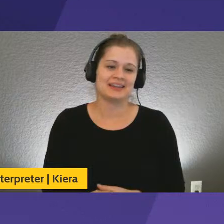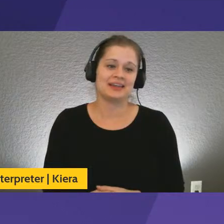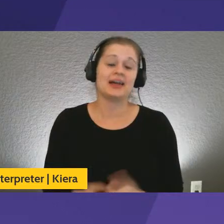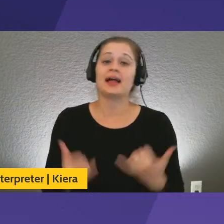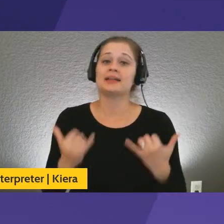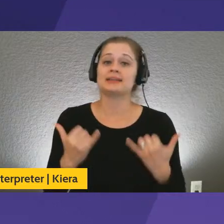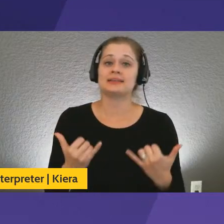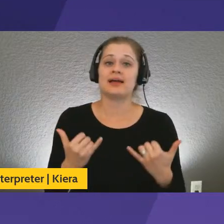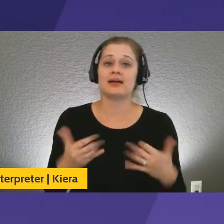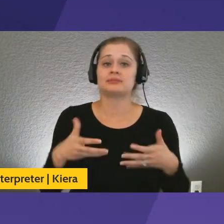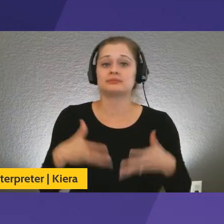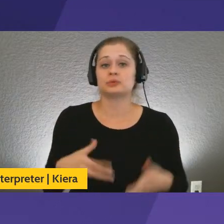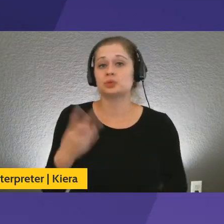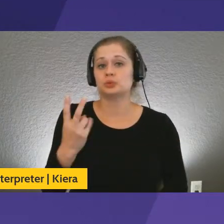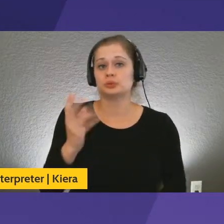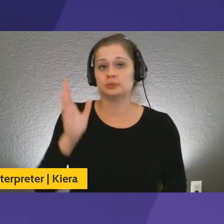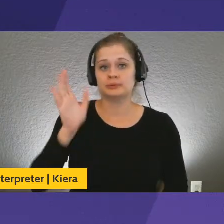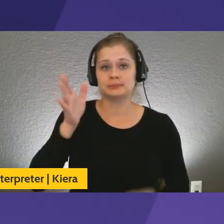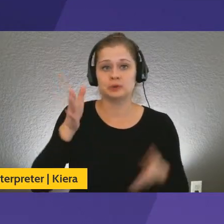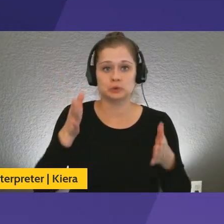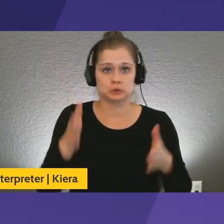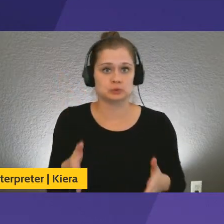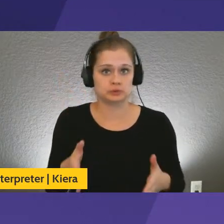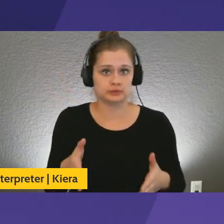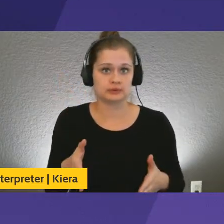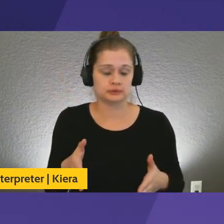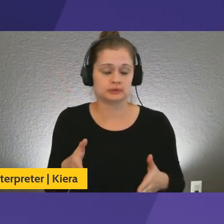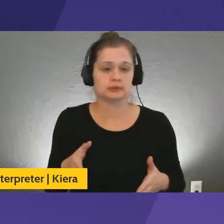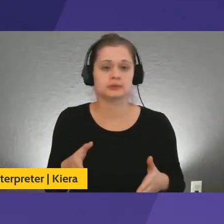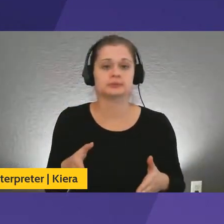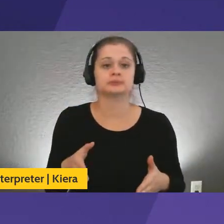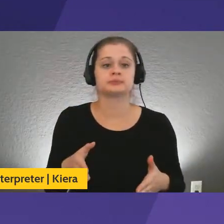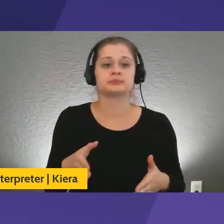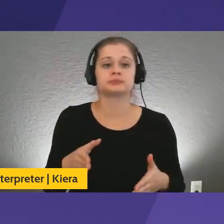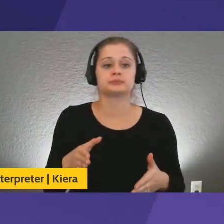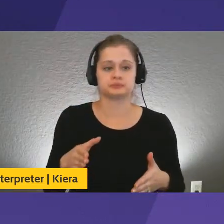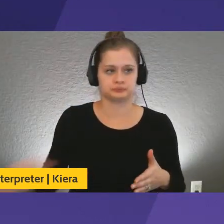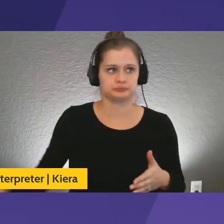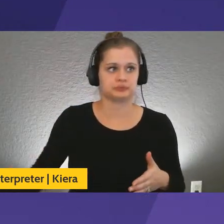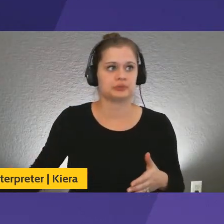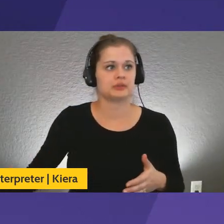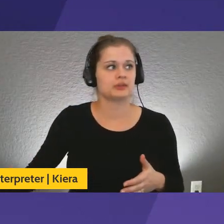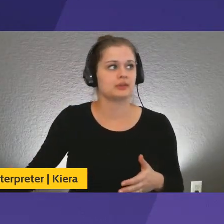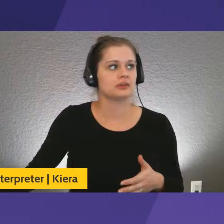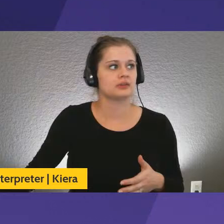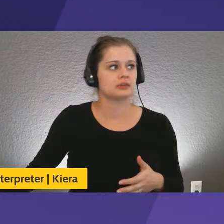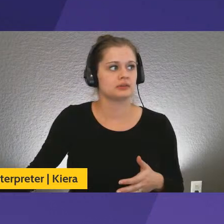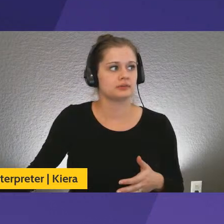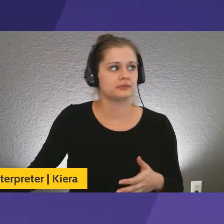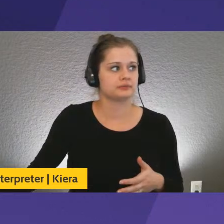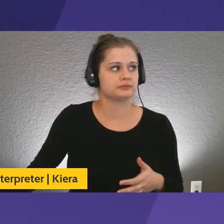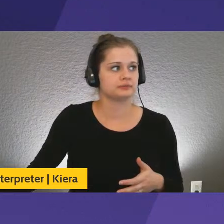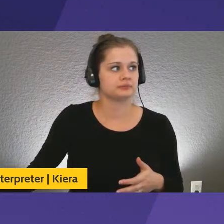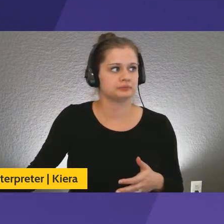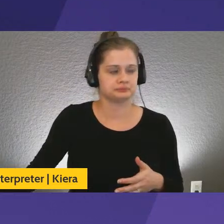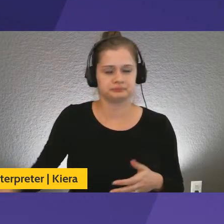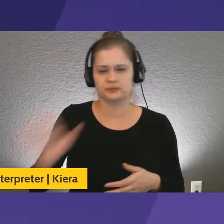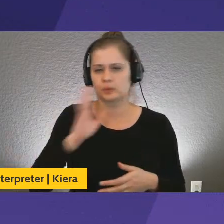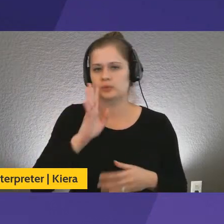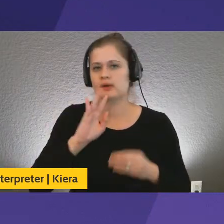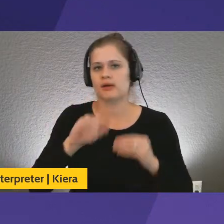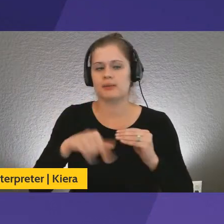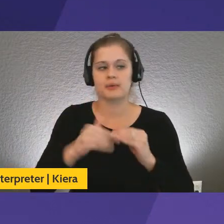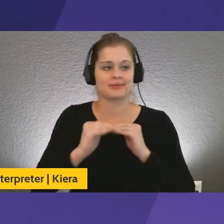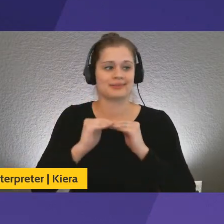2 speakers that are going to, Arun and Taylor, that are going to talk about leveraging CDK-nag for